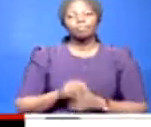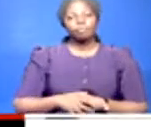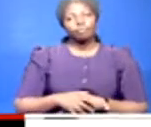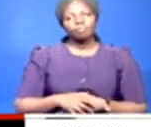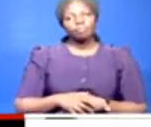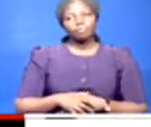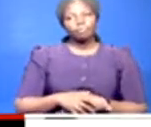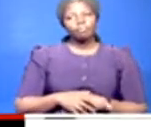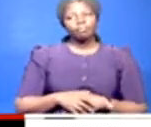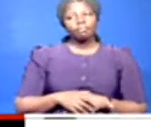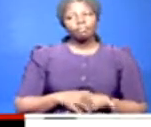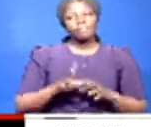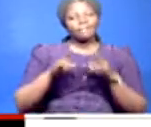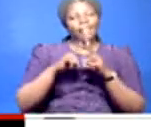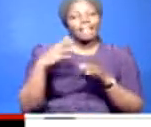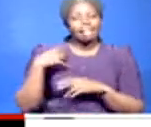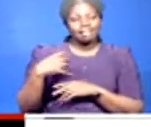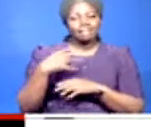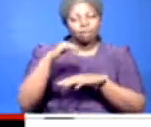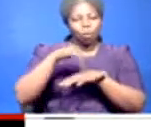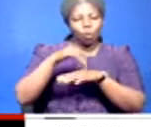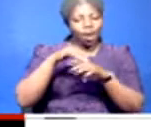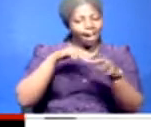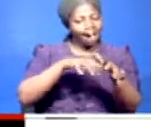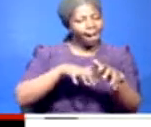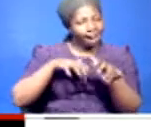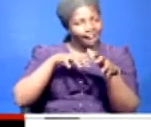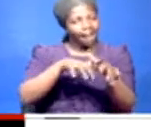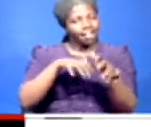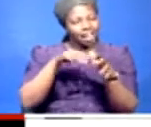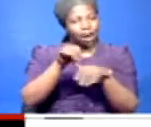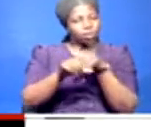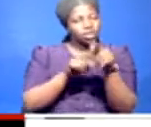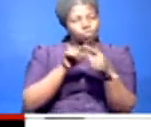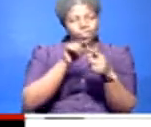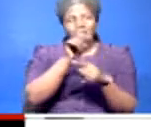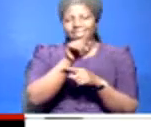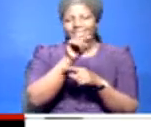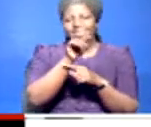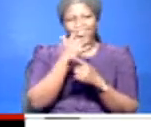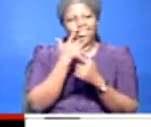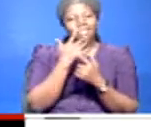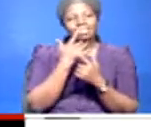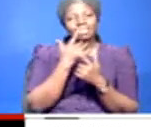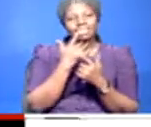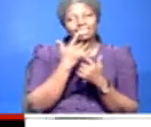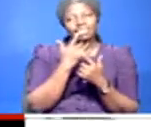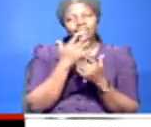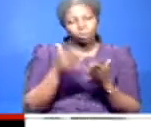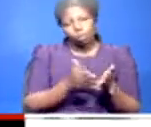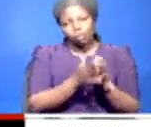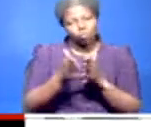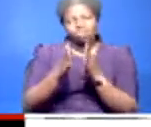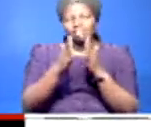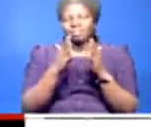rich in terms of agriculture, and so the opportunities are immense for the people of Narok and the